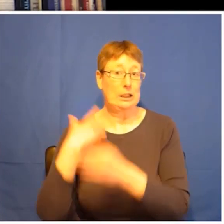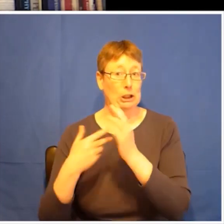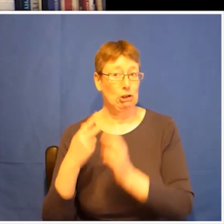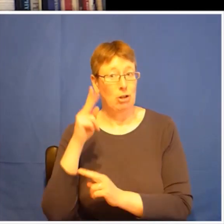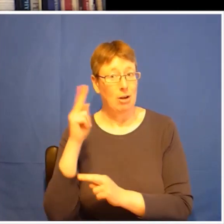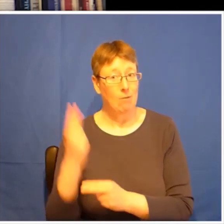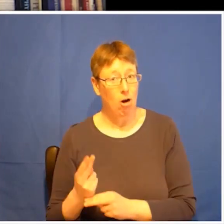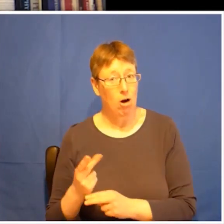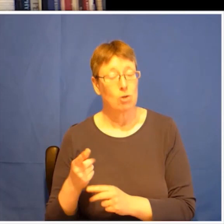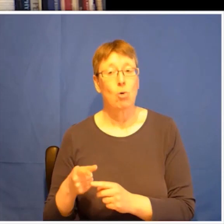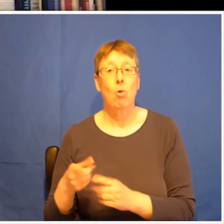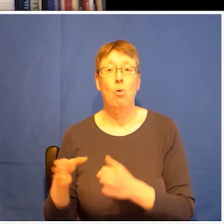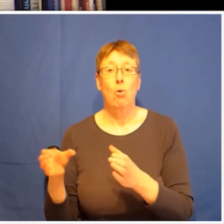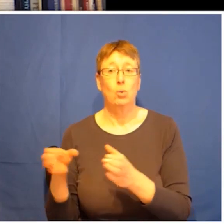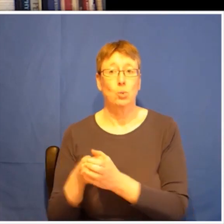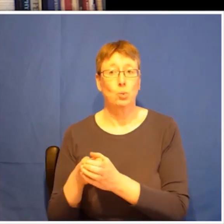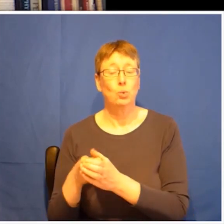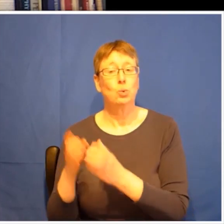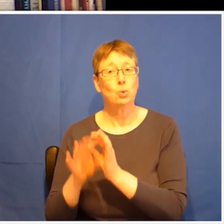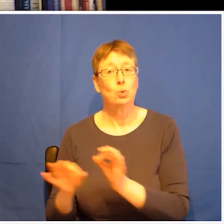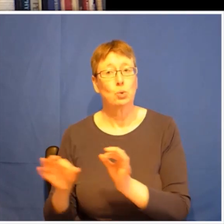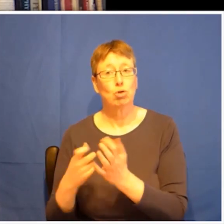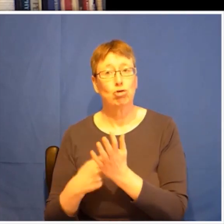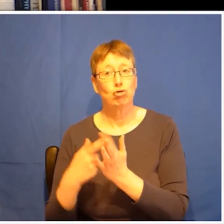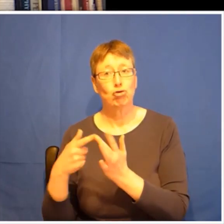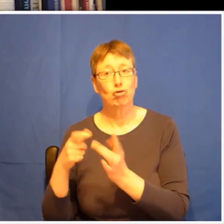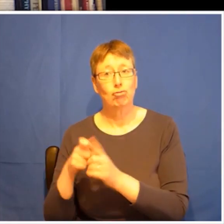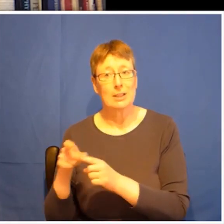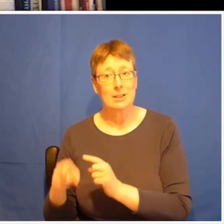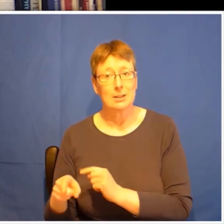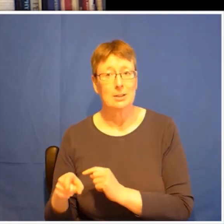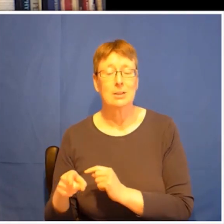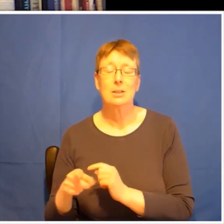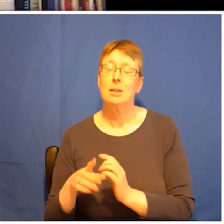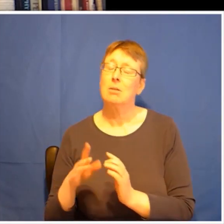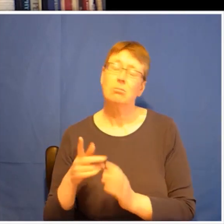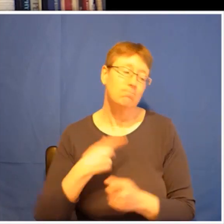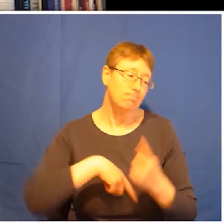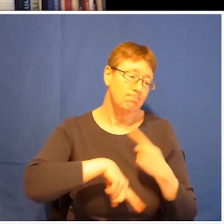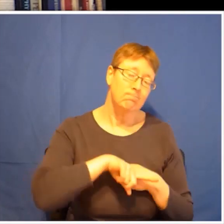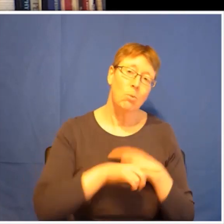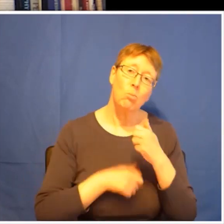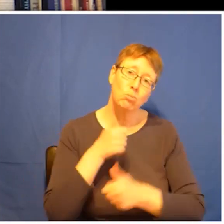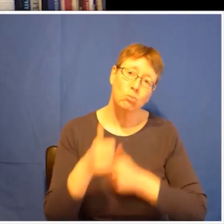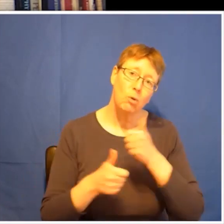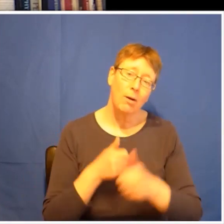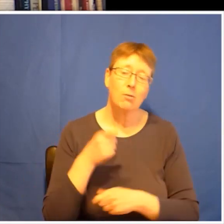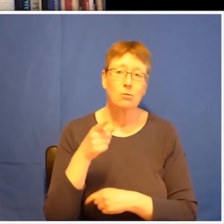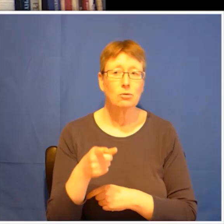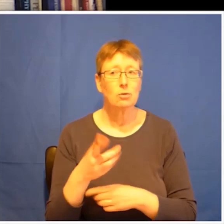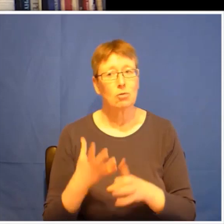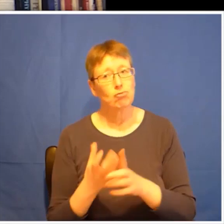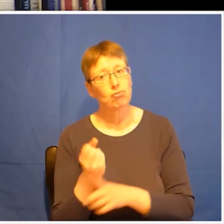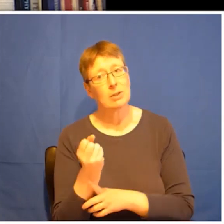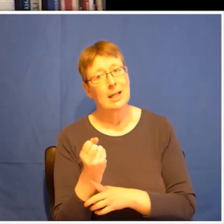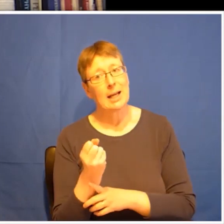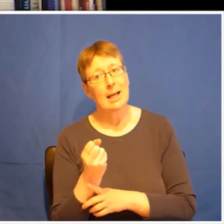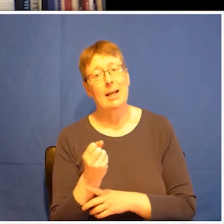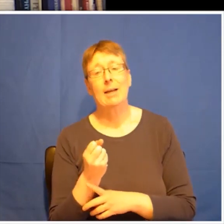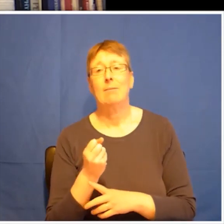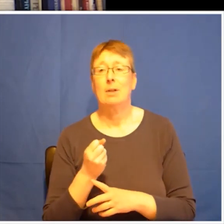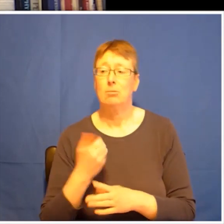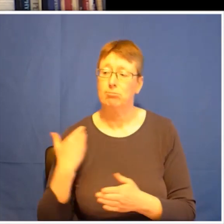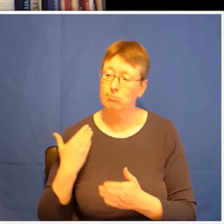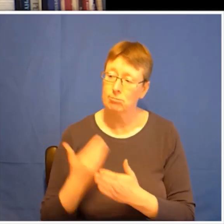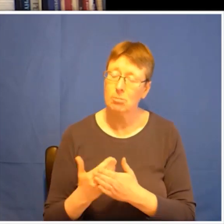School of Music, my colleagues and I all wanted to say how very proud we are of you and your achievements throughout your time in Edinburgh,